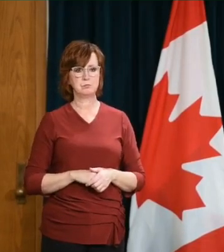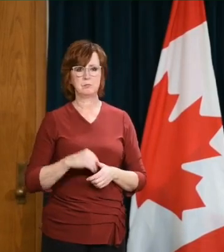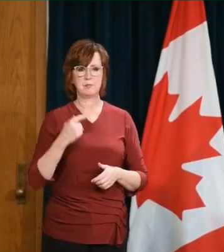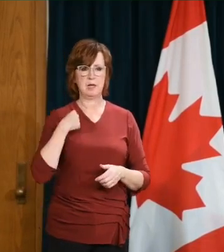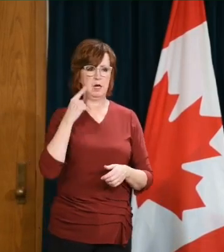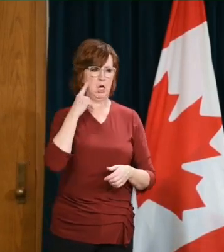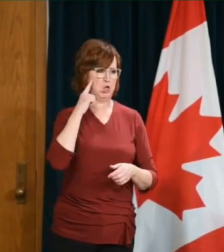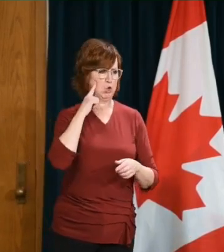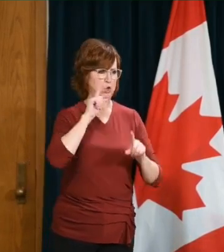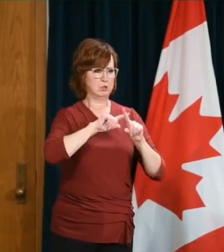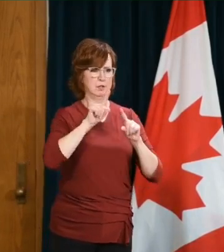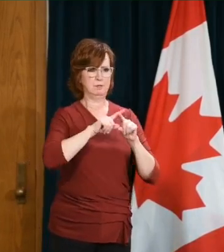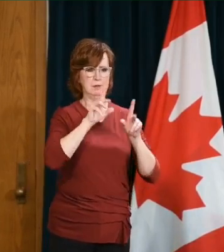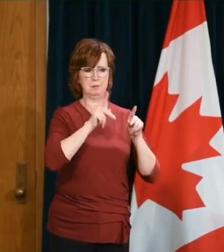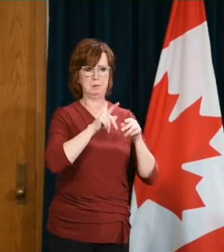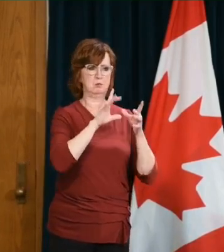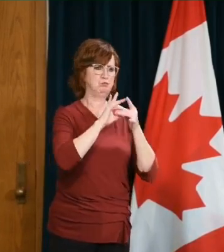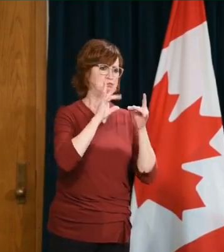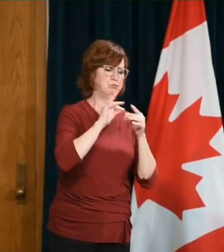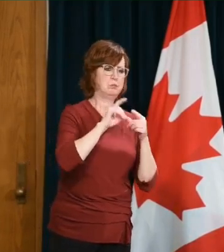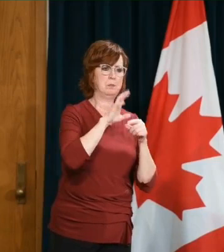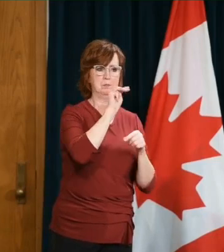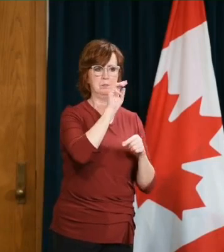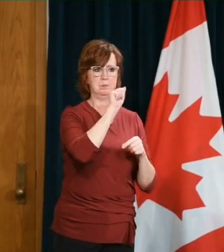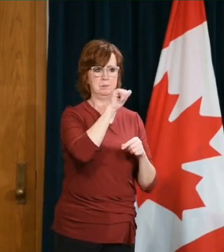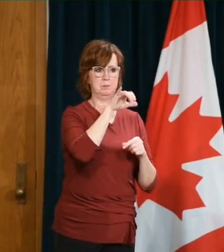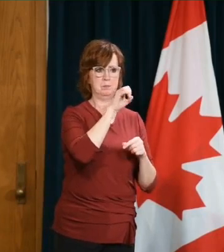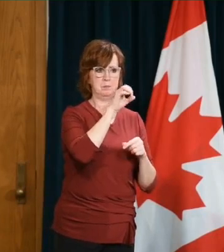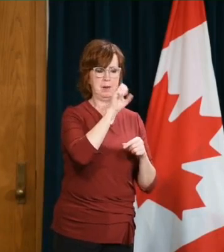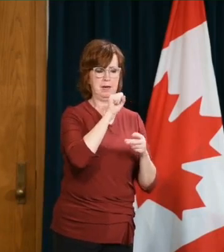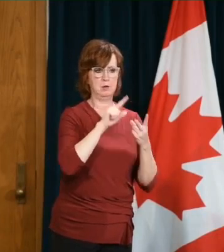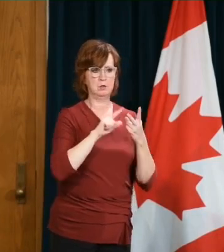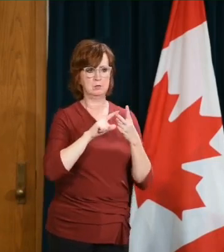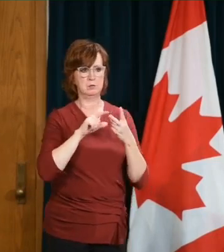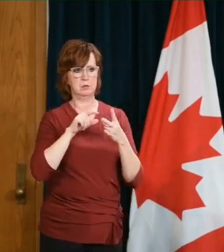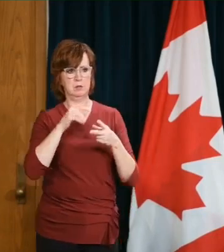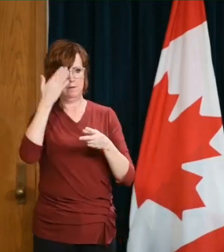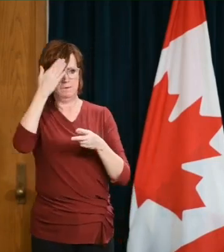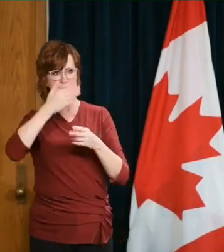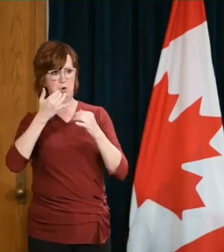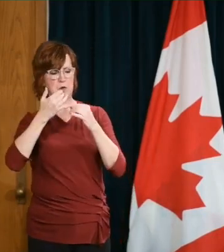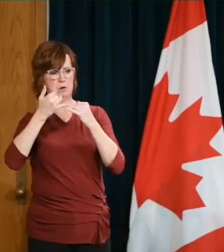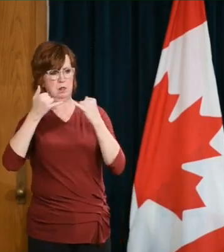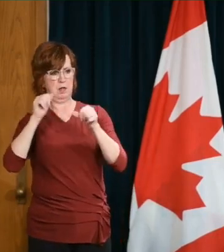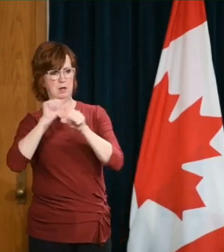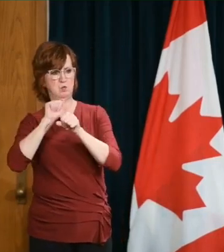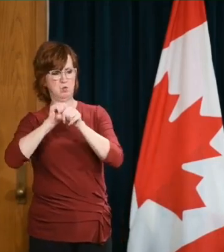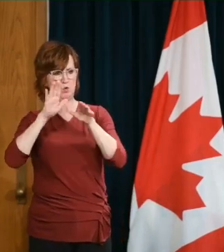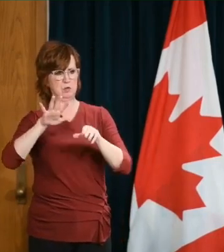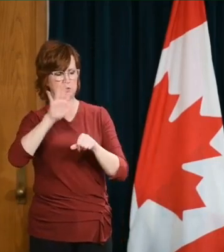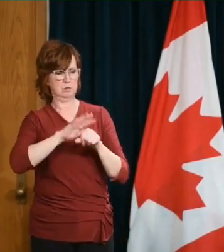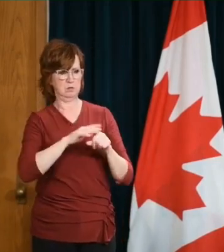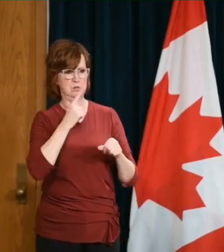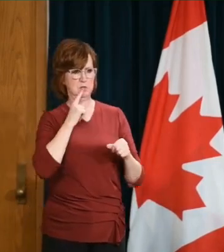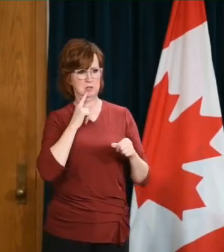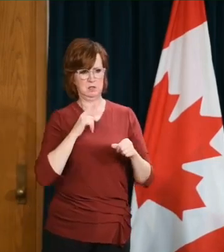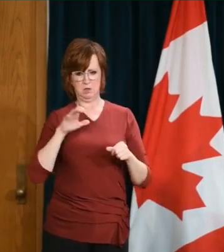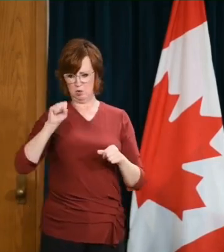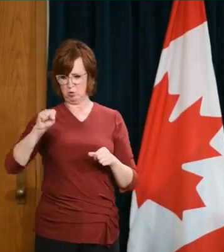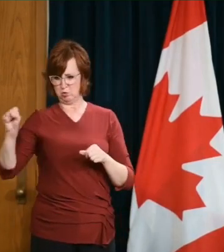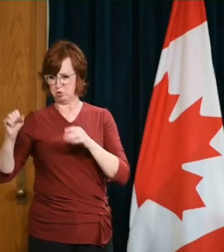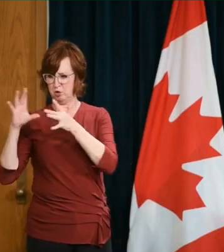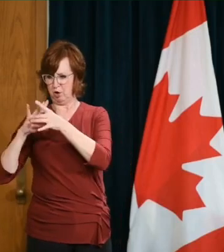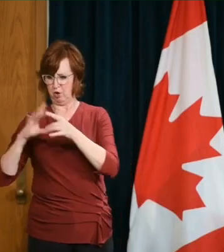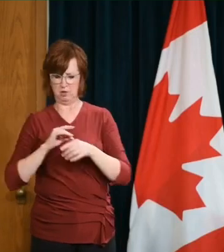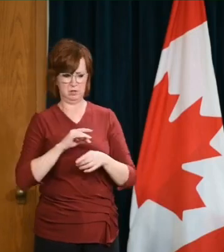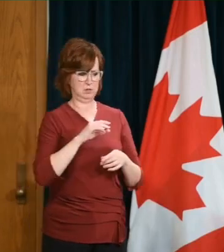and frontline services across the province. They've said that there's a disconnect between social services and the Ministry of Health in some cases.